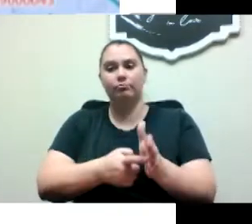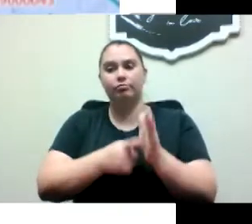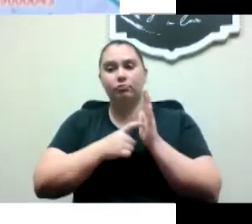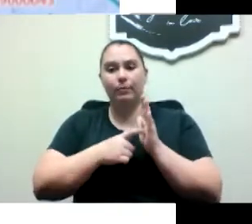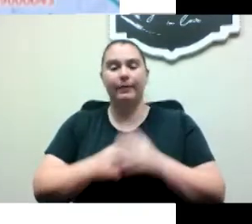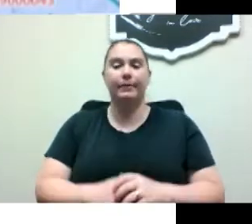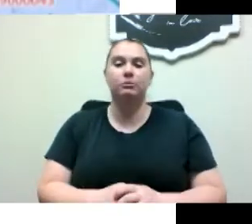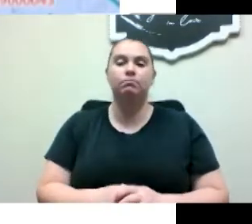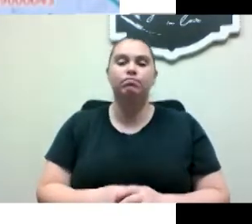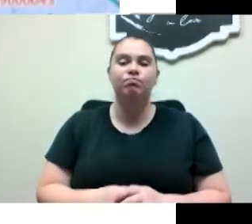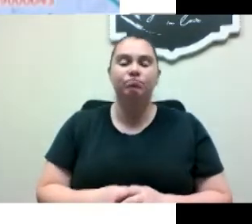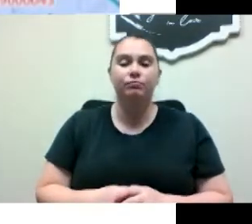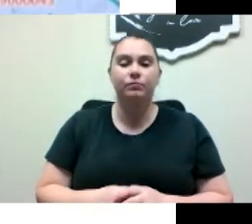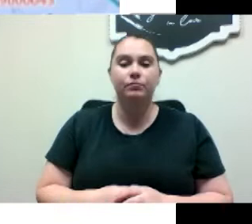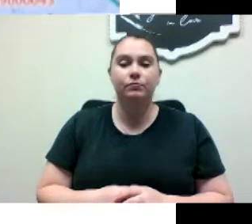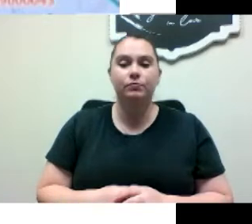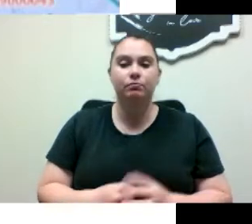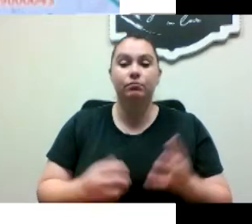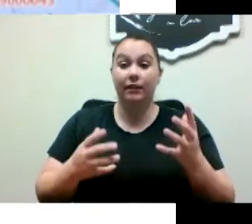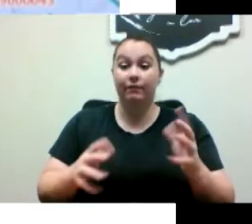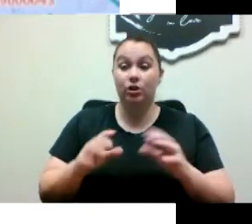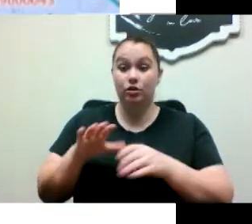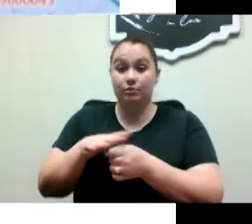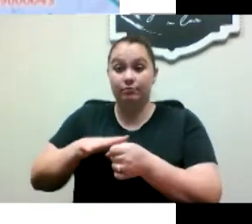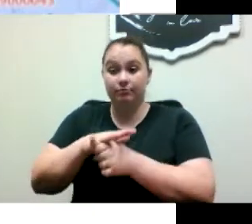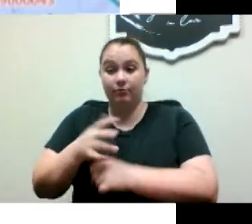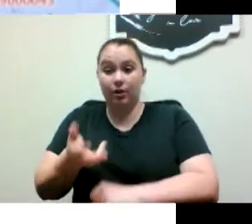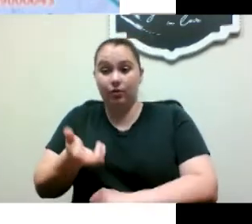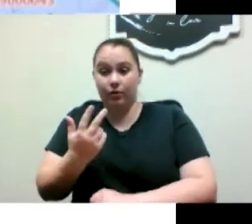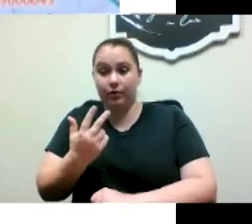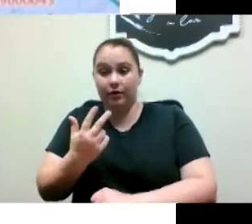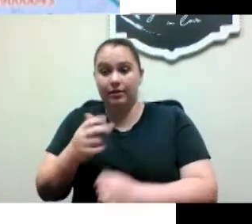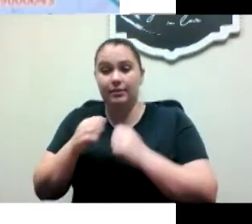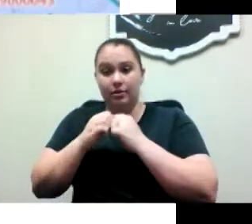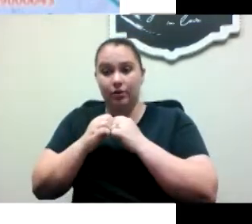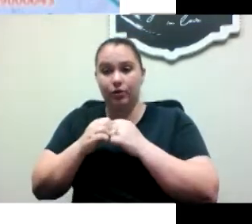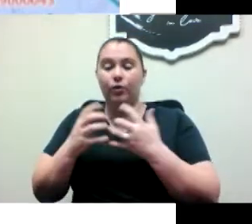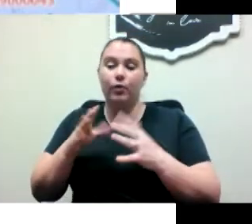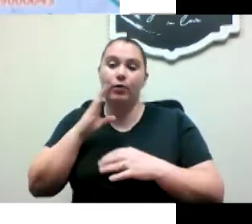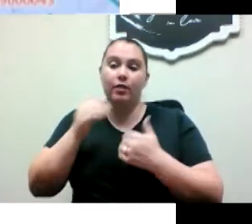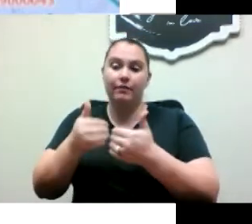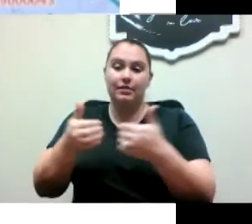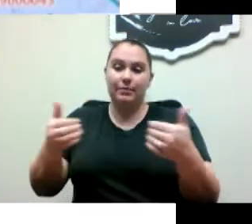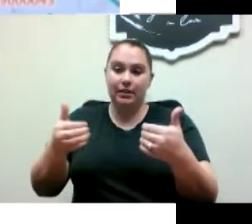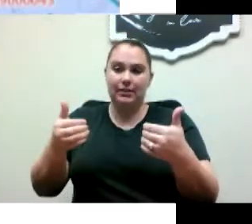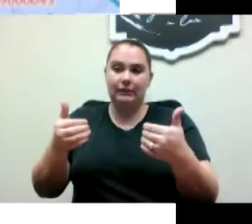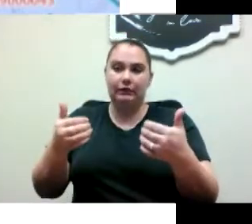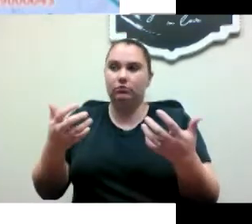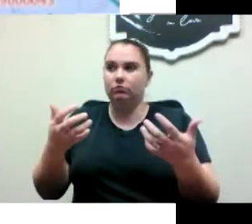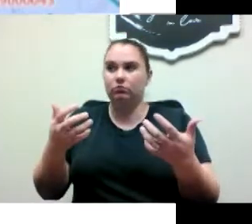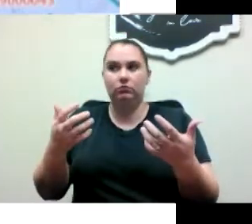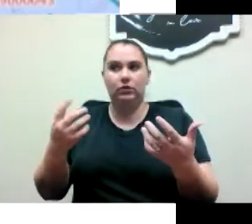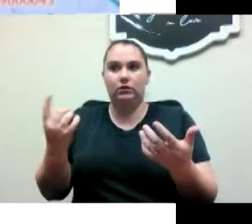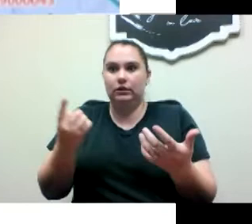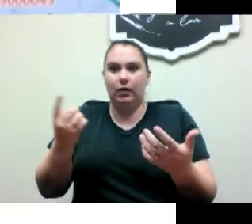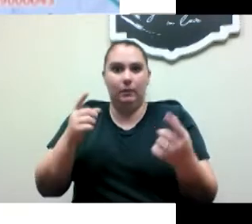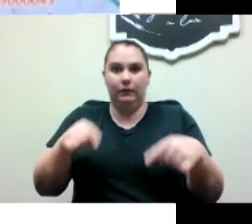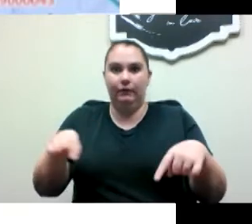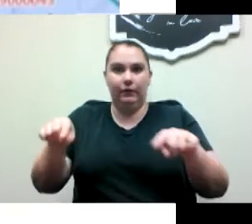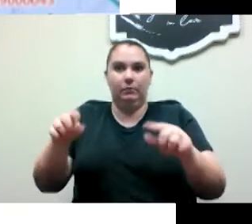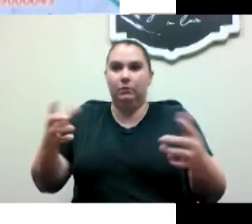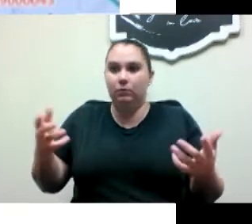we've still put 3 back together. And we're going to have split election precincts somewhere. So the fact that that one is